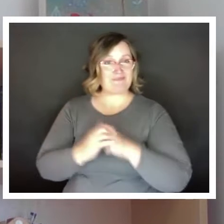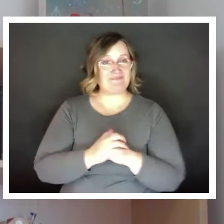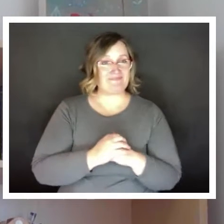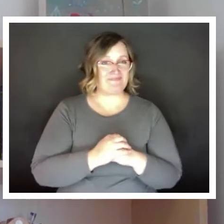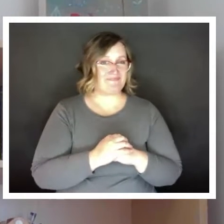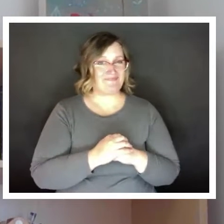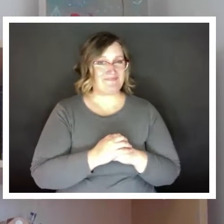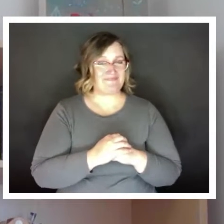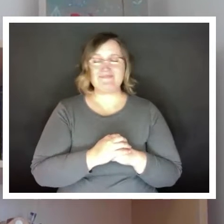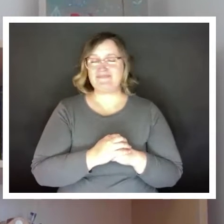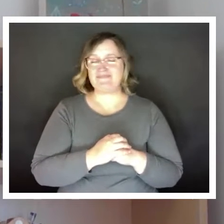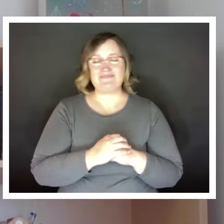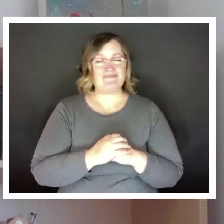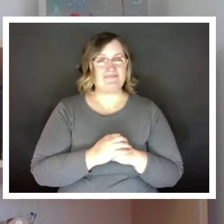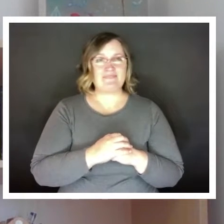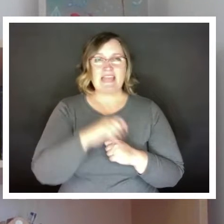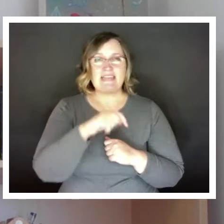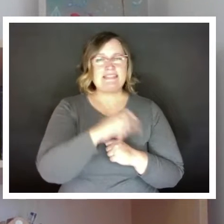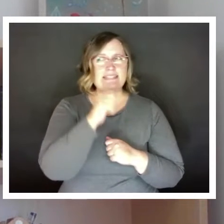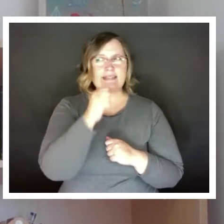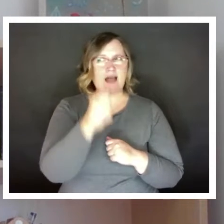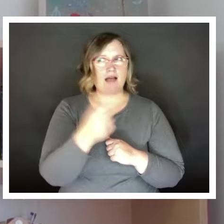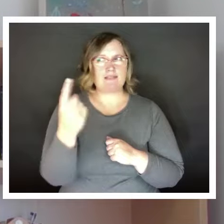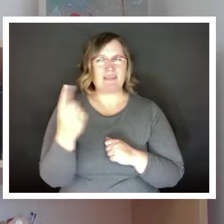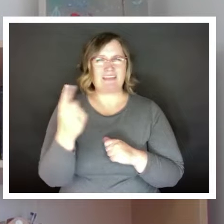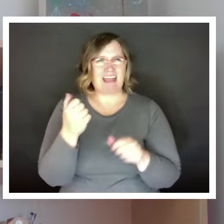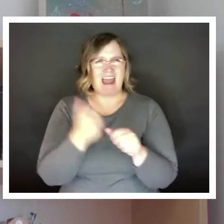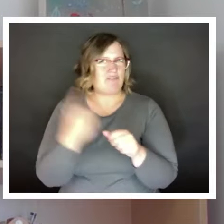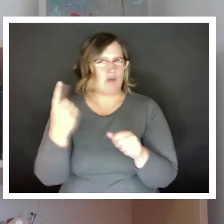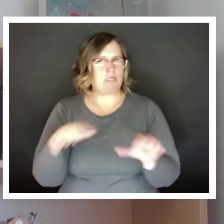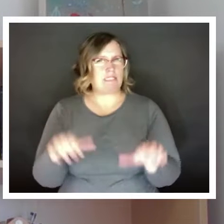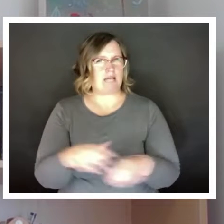This is not something that everyone does,